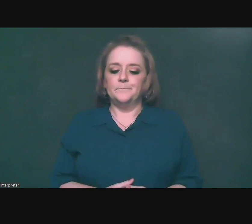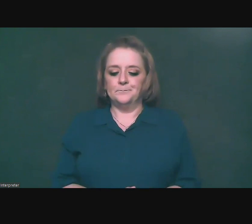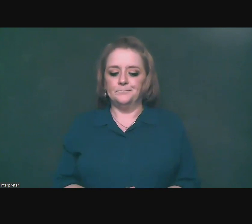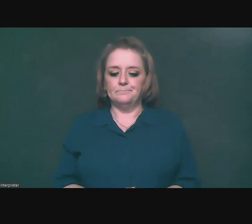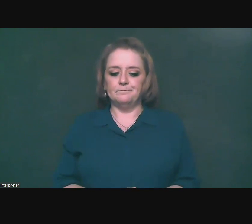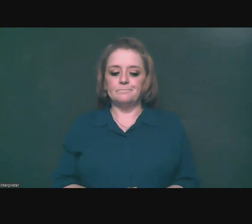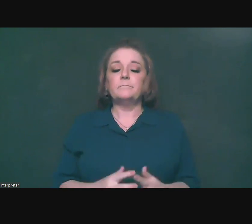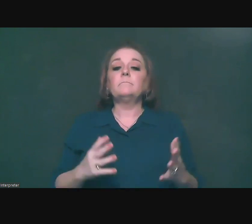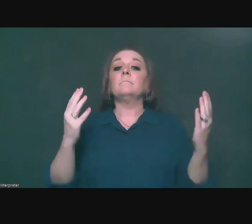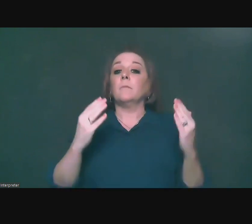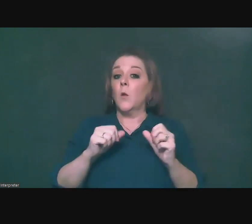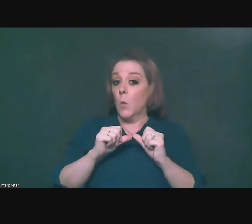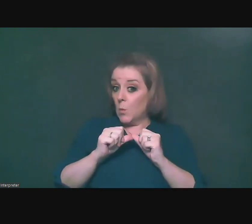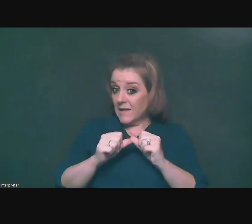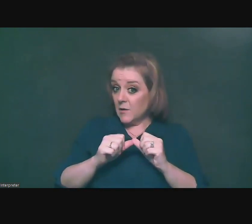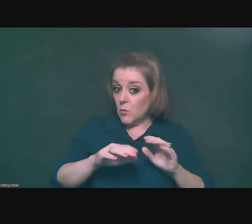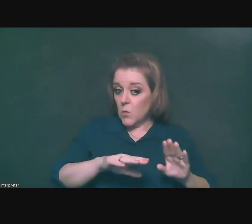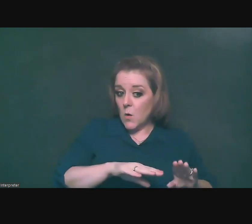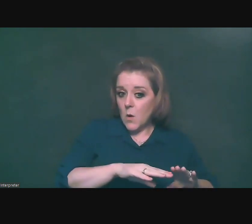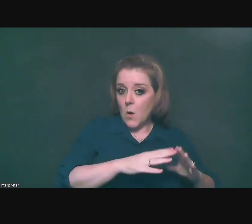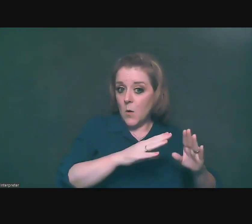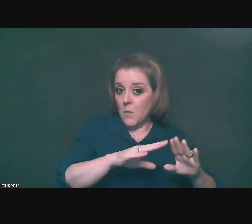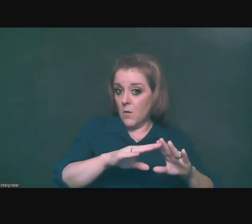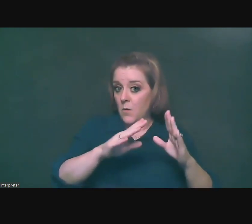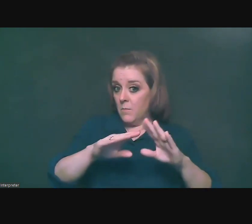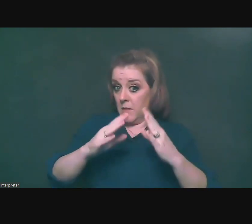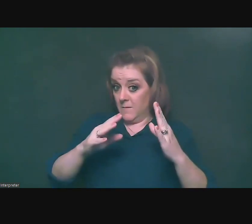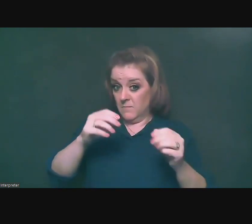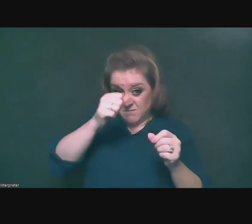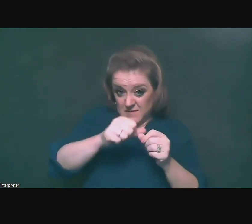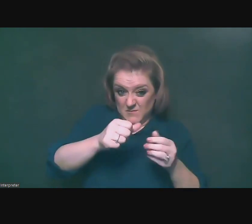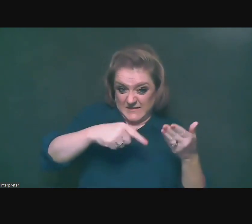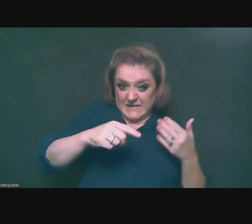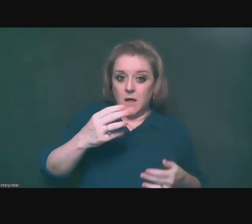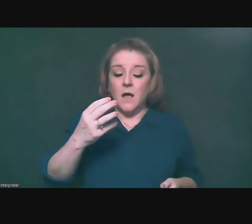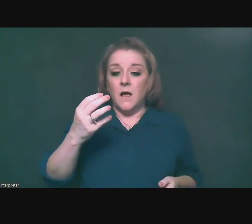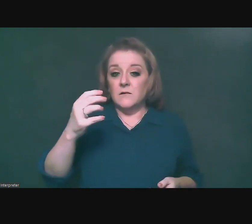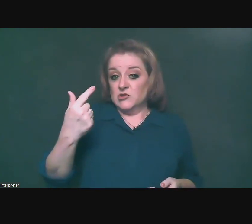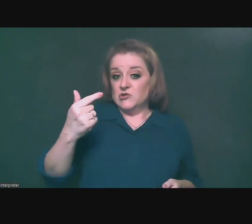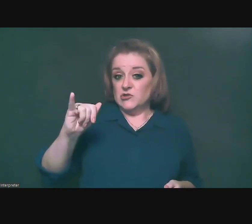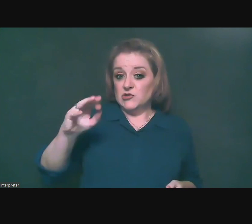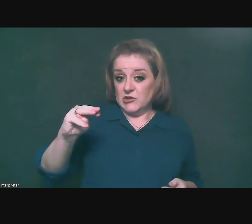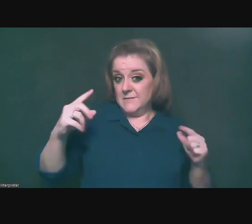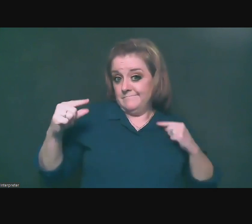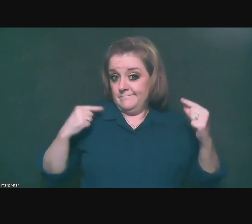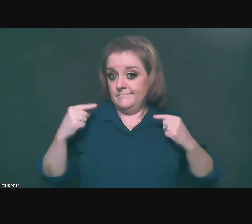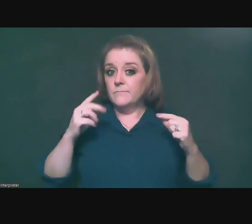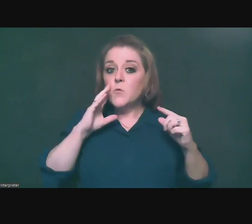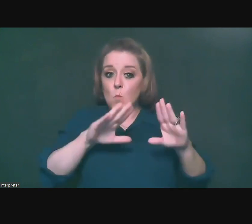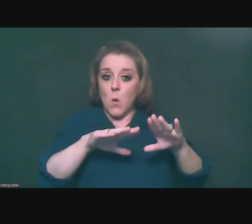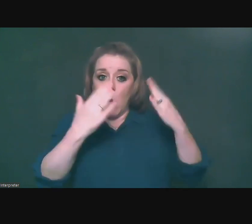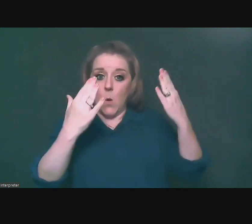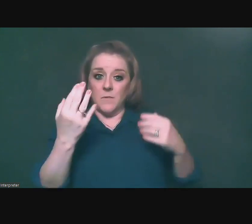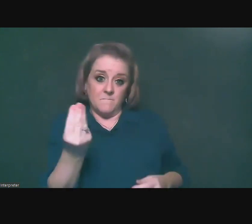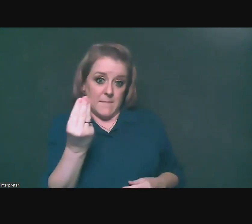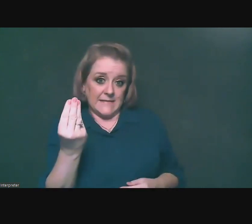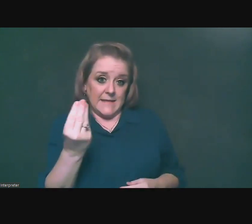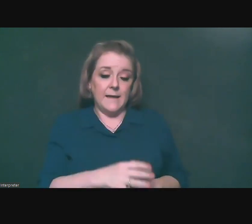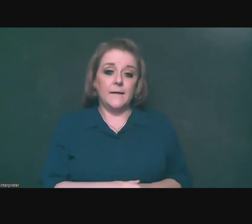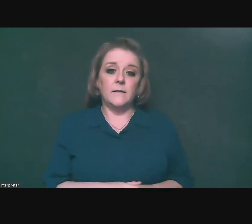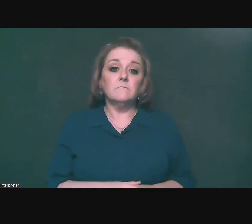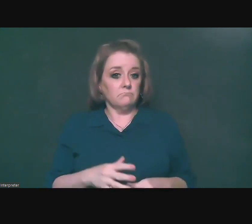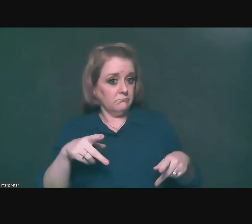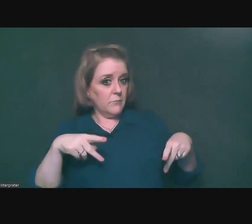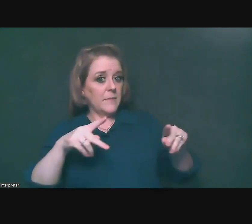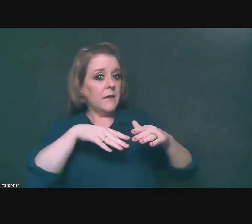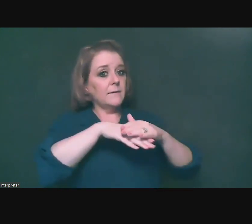open up Lubbock, our gyms are going to open up in those facilities that allow us to work out. Those places, we